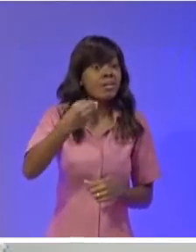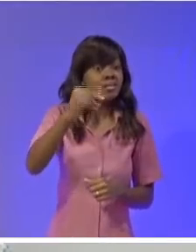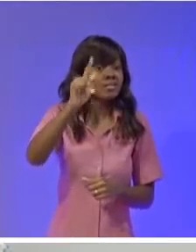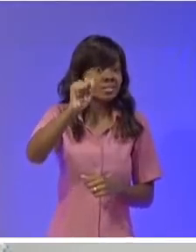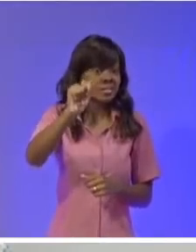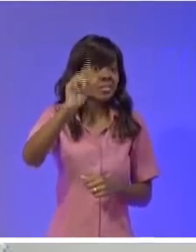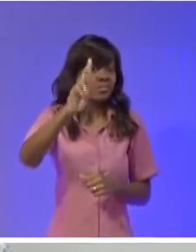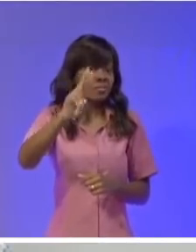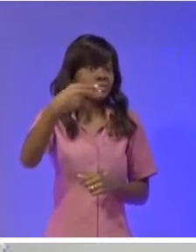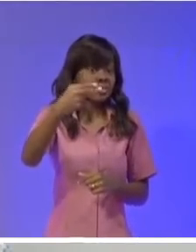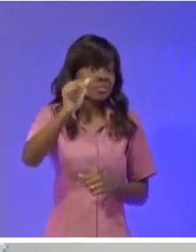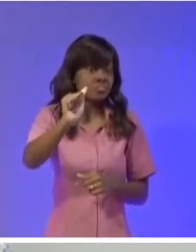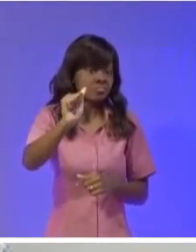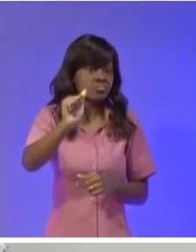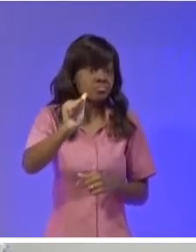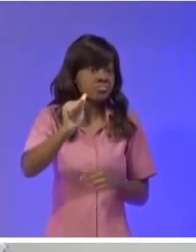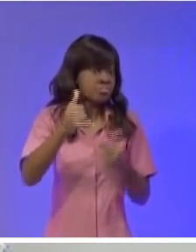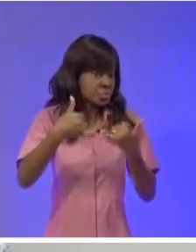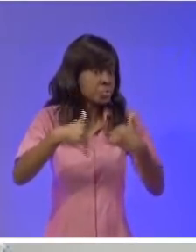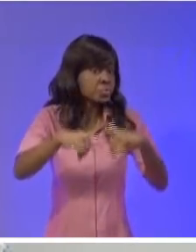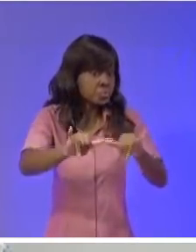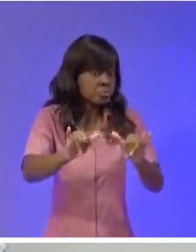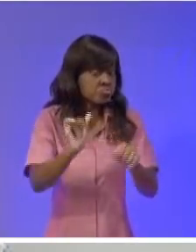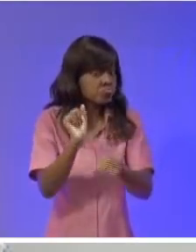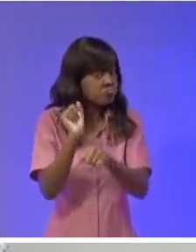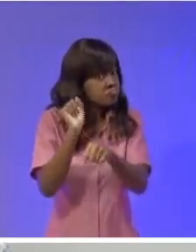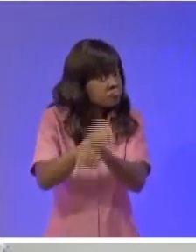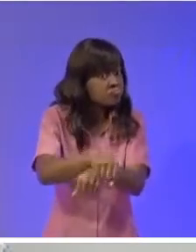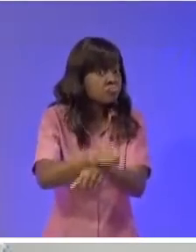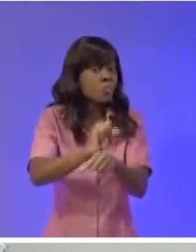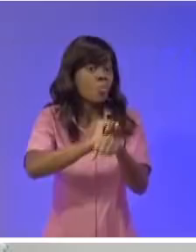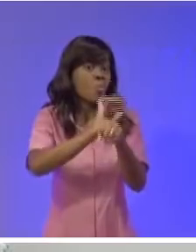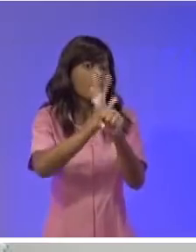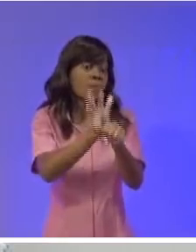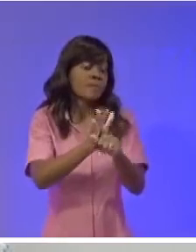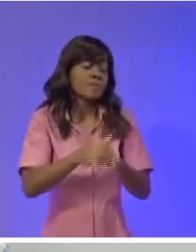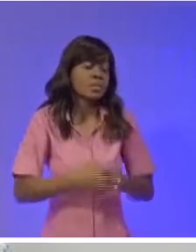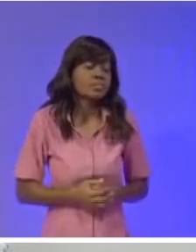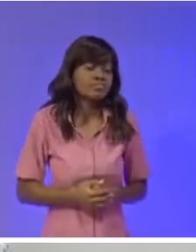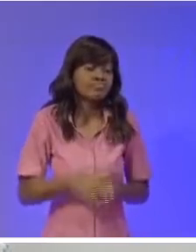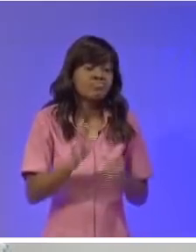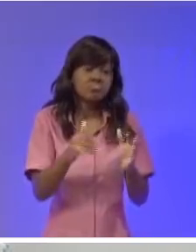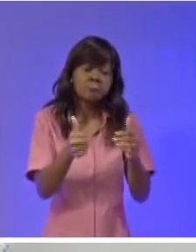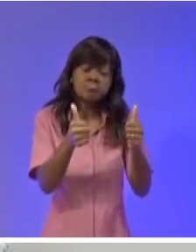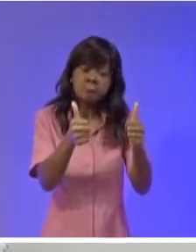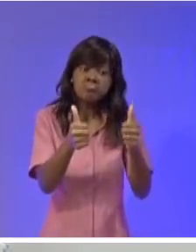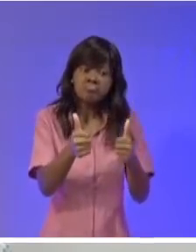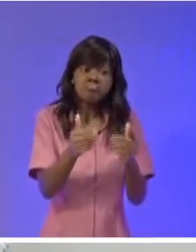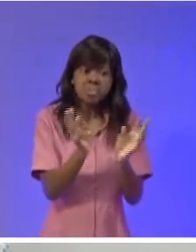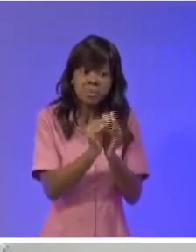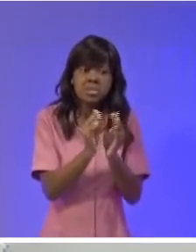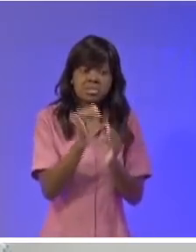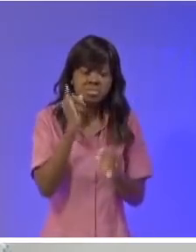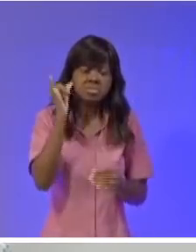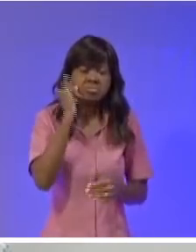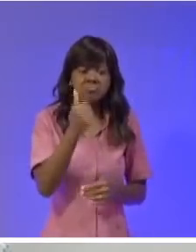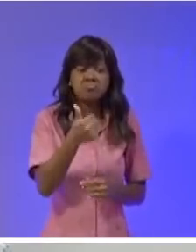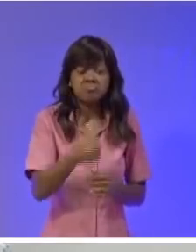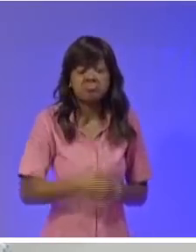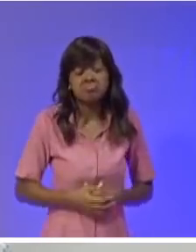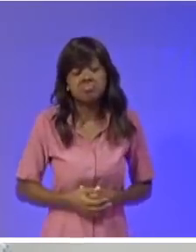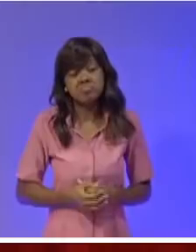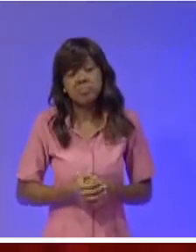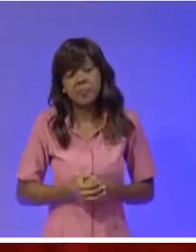this global pandemic. So there's a very productive meeting, and I'm glad I instituted it. Thank you very much. Thank you, Minister.